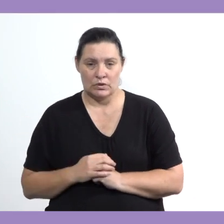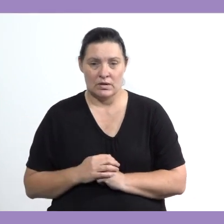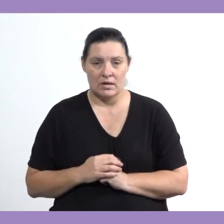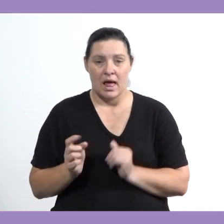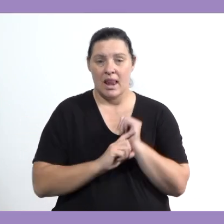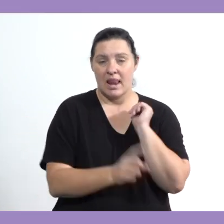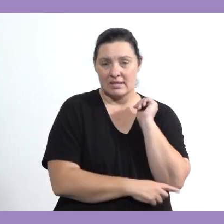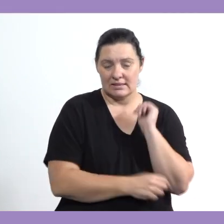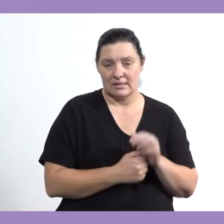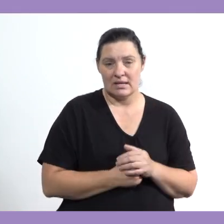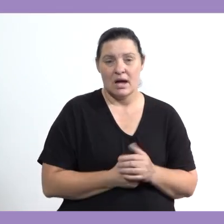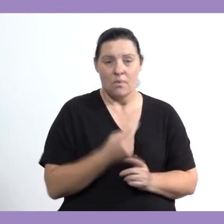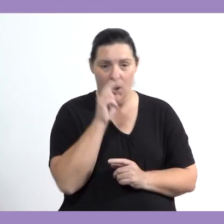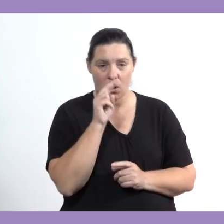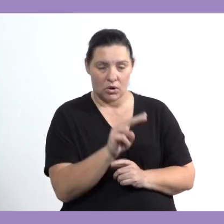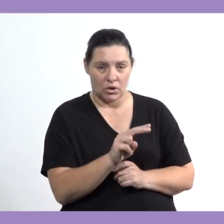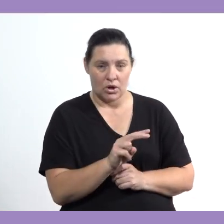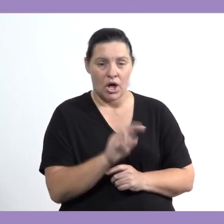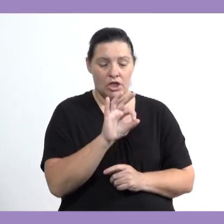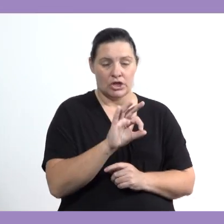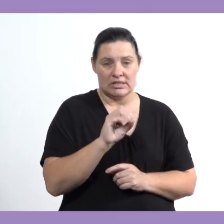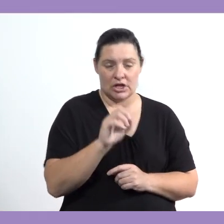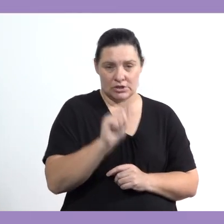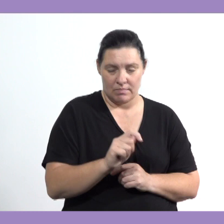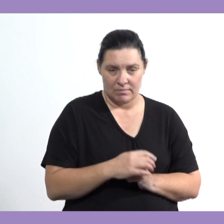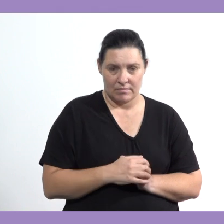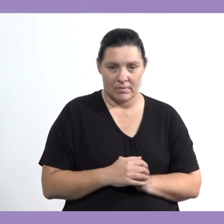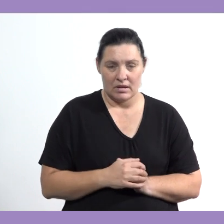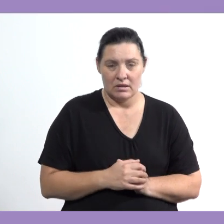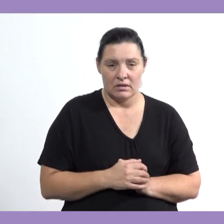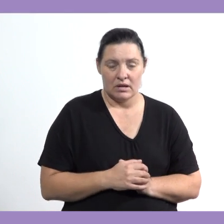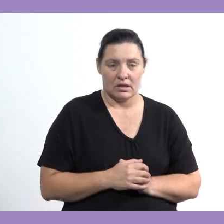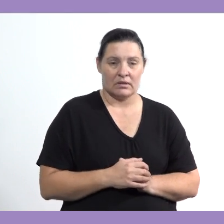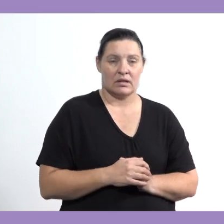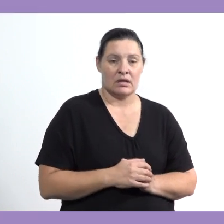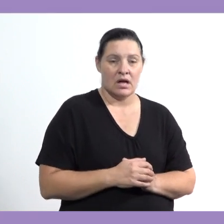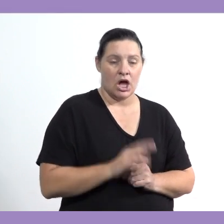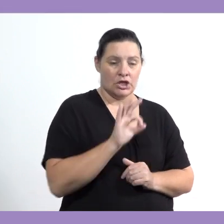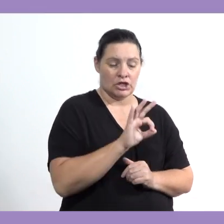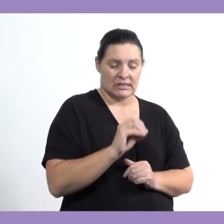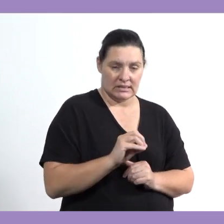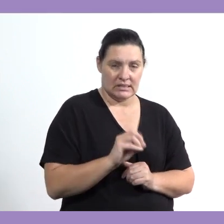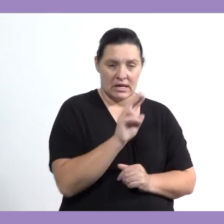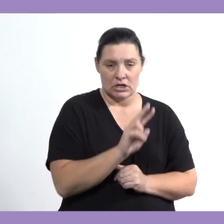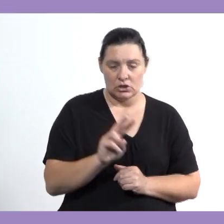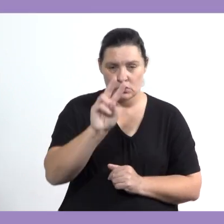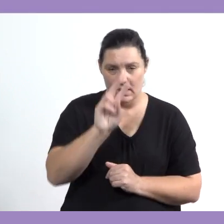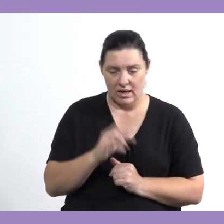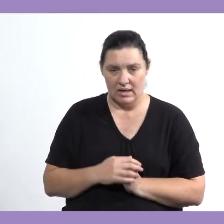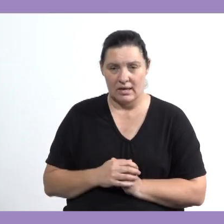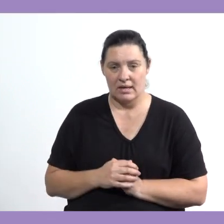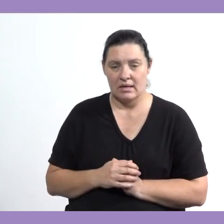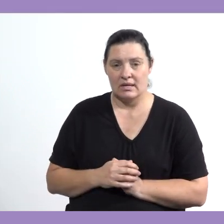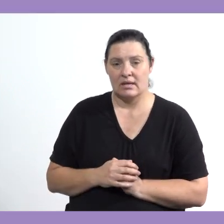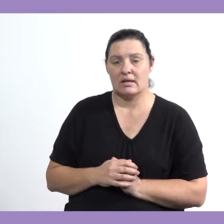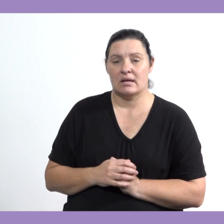12. And lastly, now we are looking at the 30th term. So we are going to take 30, we're going